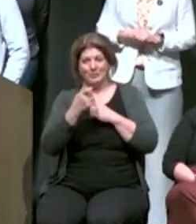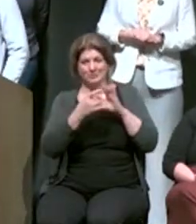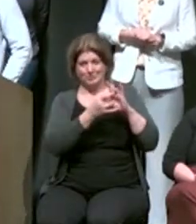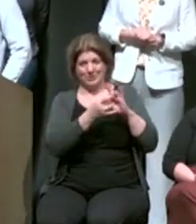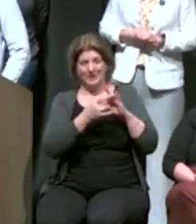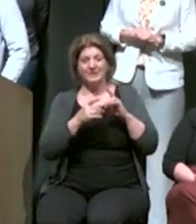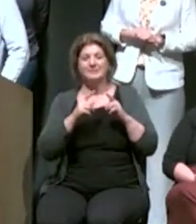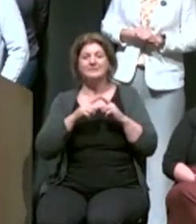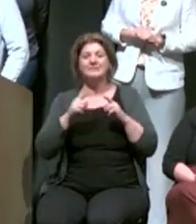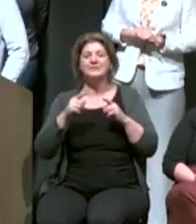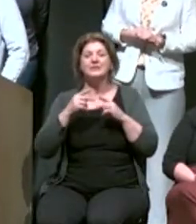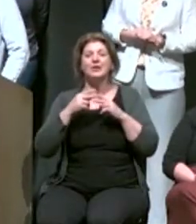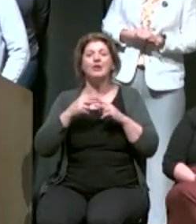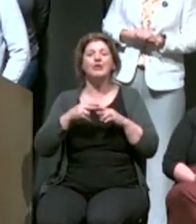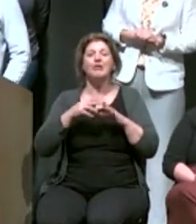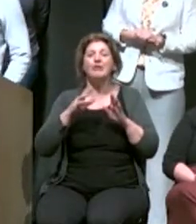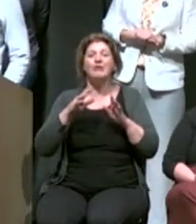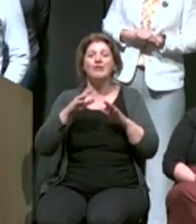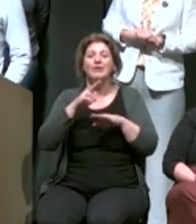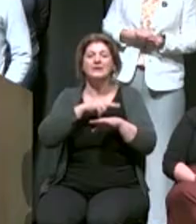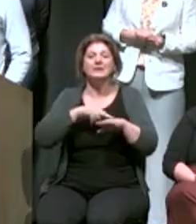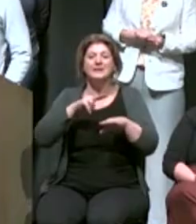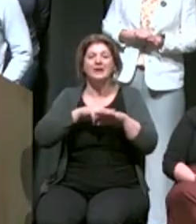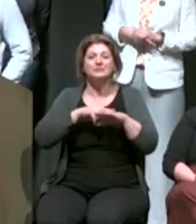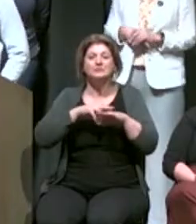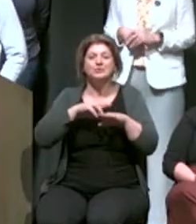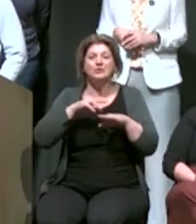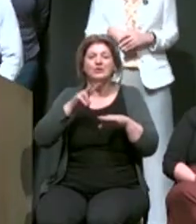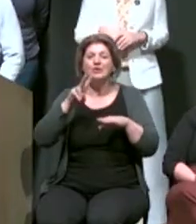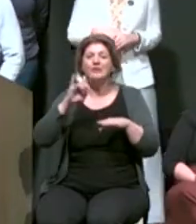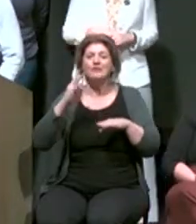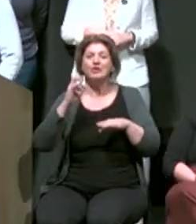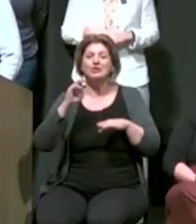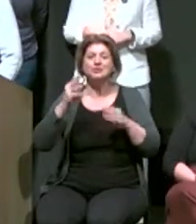we're getting all the virgin material to cover